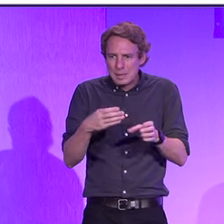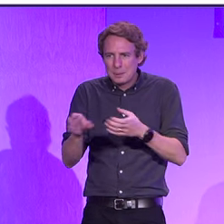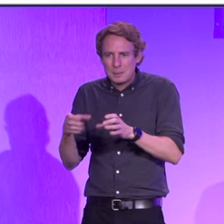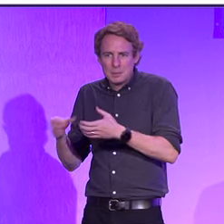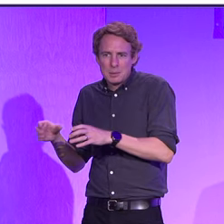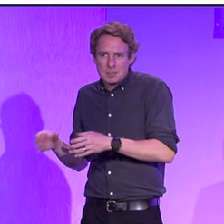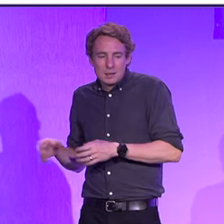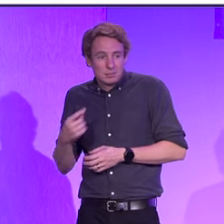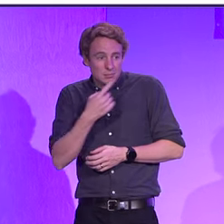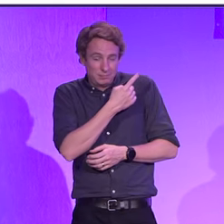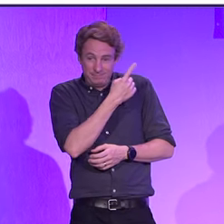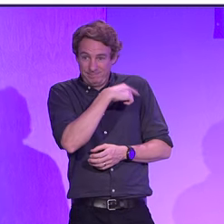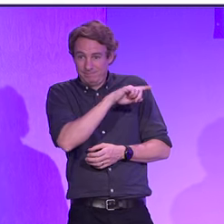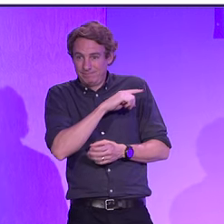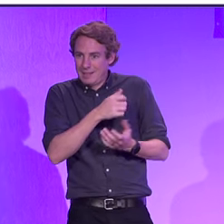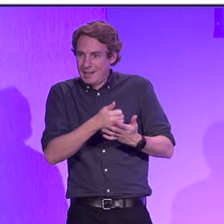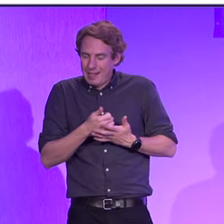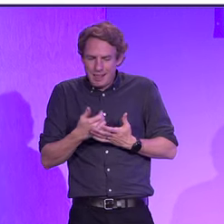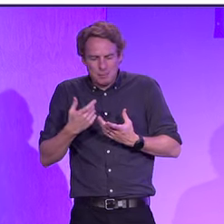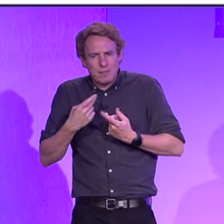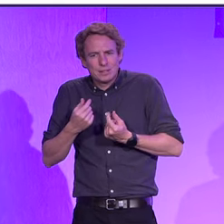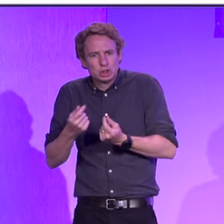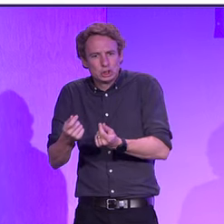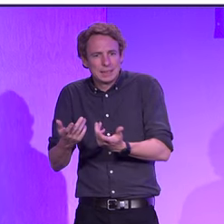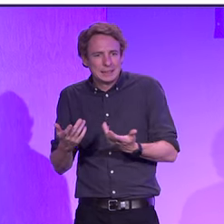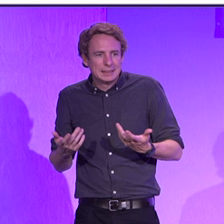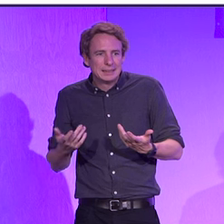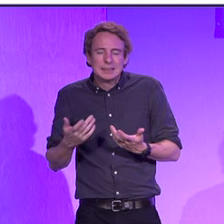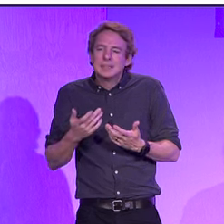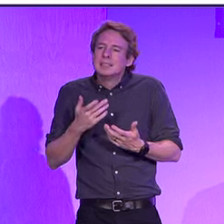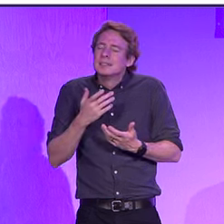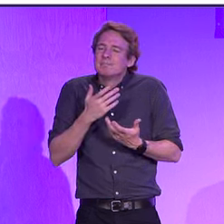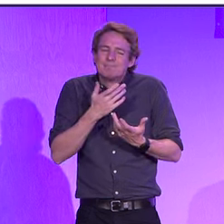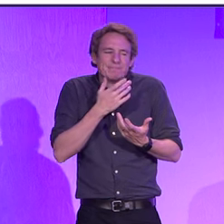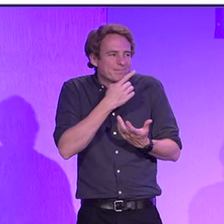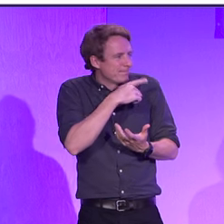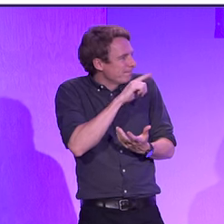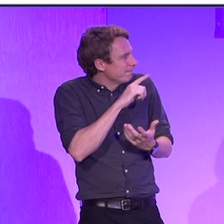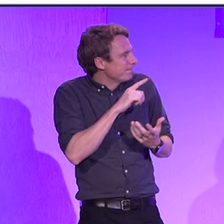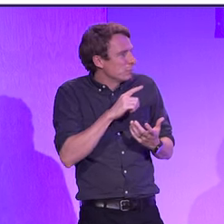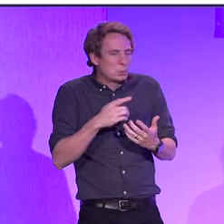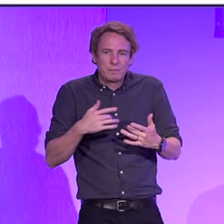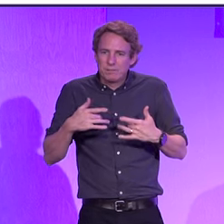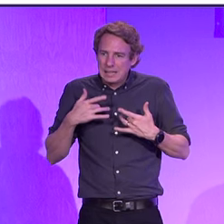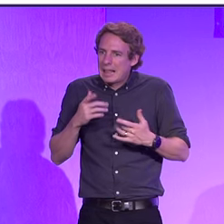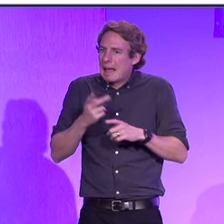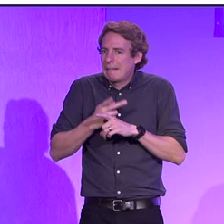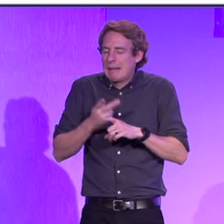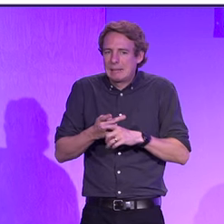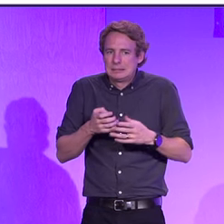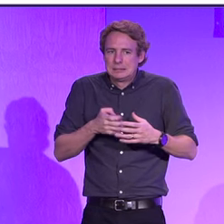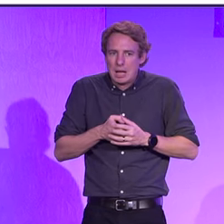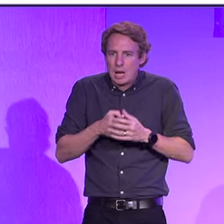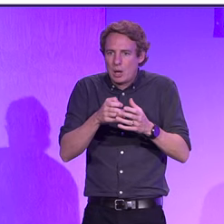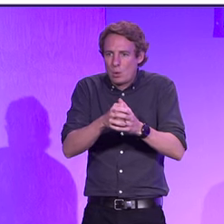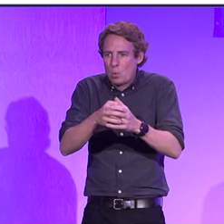these tools to help us with efficiency along the way, but we are, again, kind of facing this issue of feeling like we're in silos and